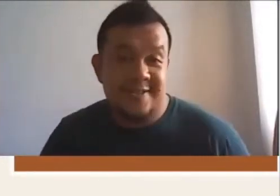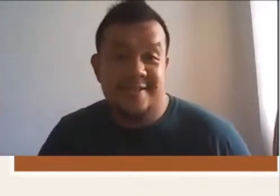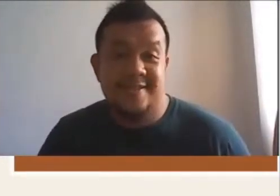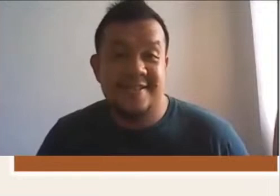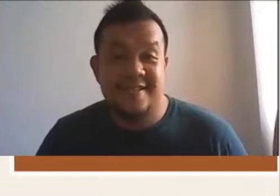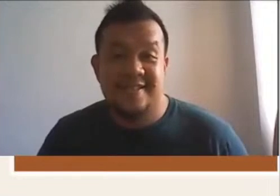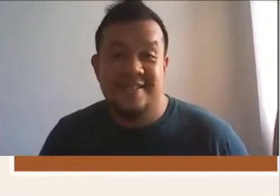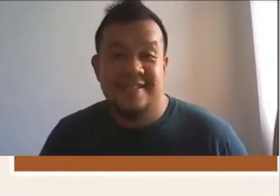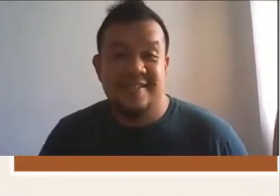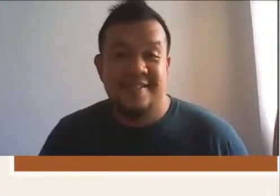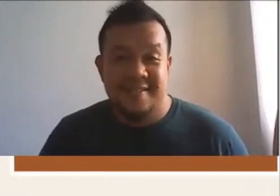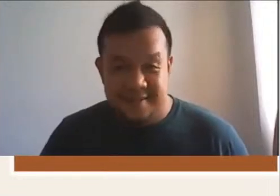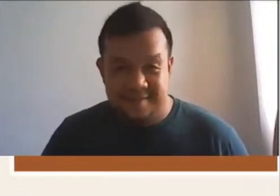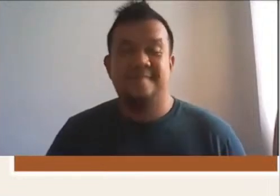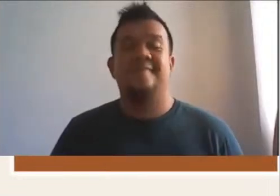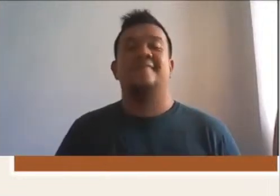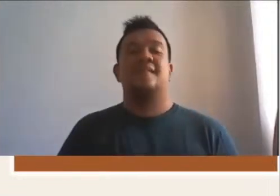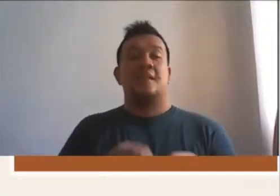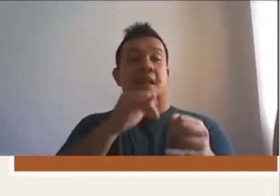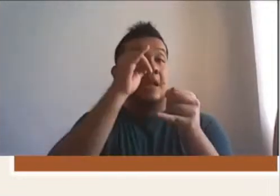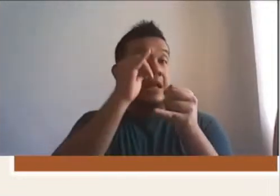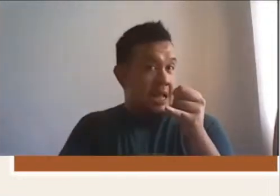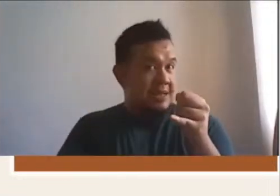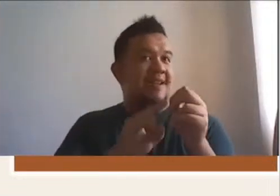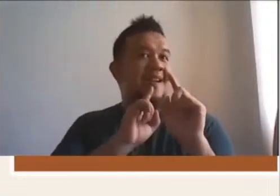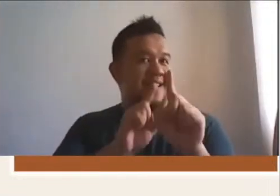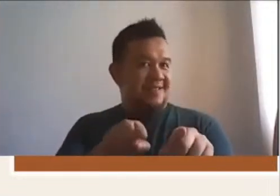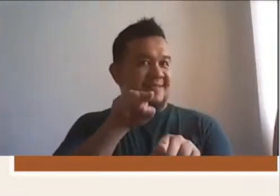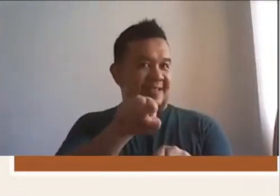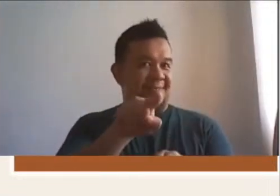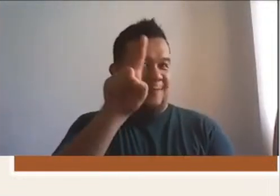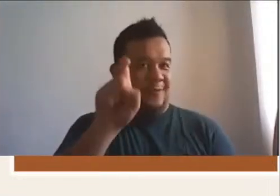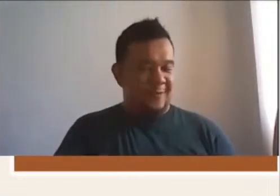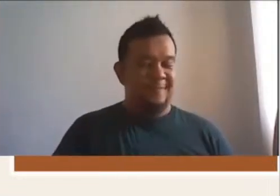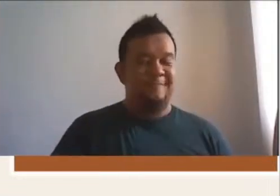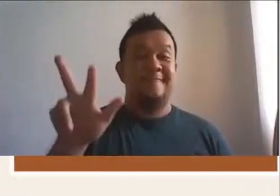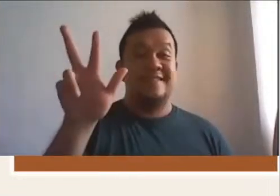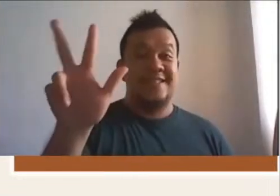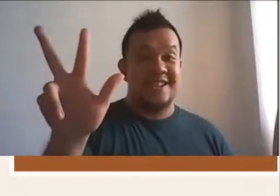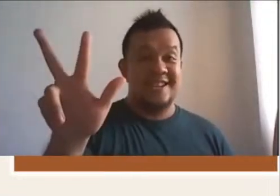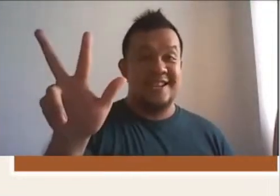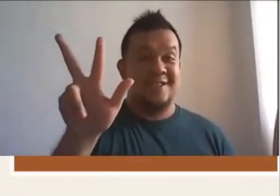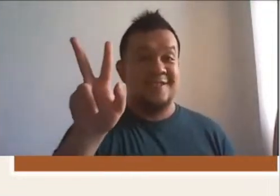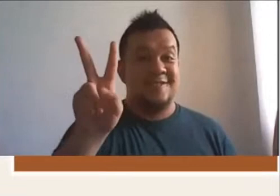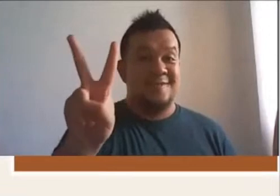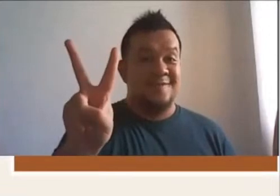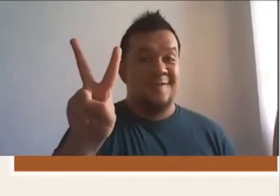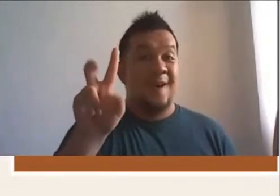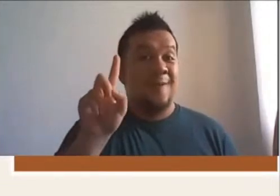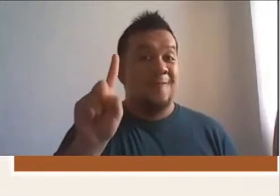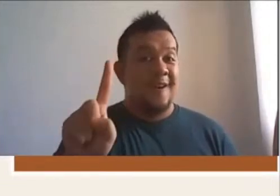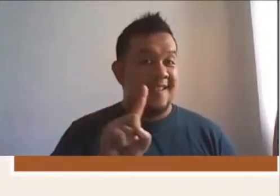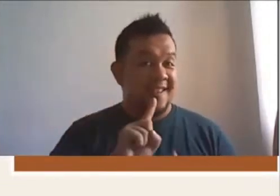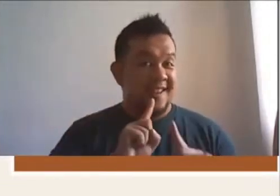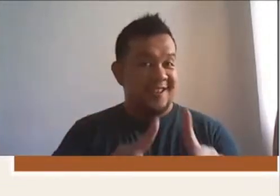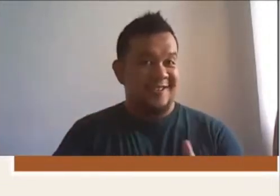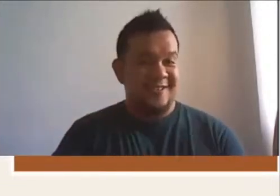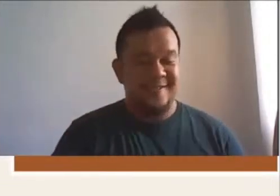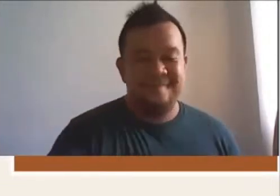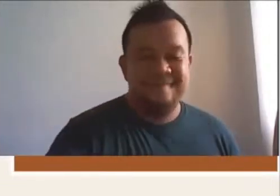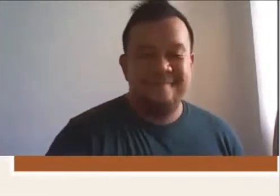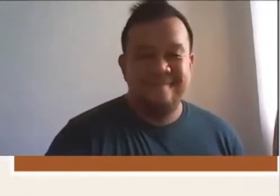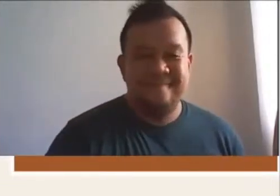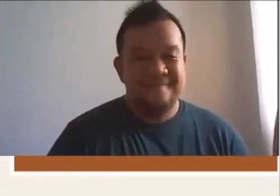3, 2, 1, okay, here's the answer. False. So why?